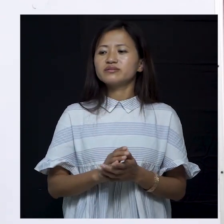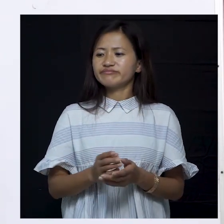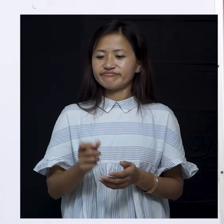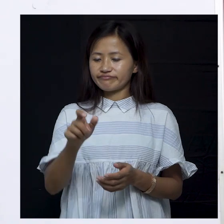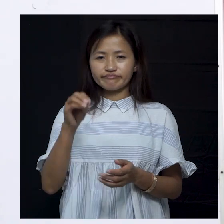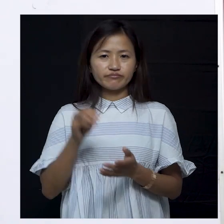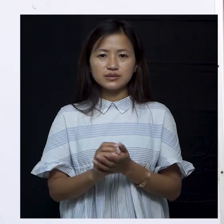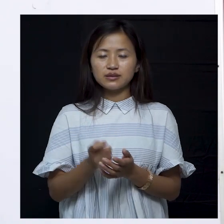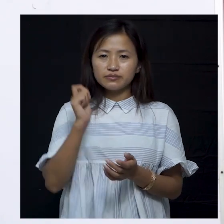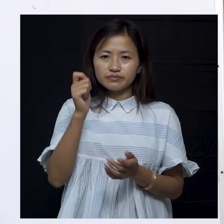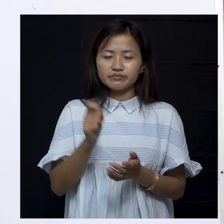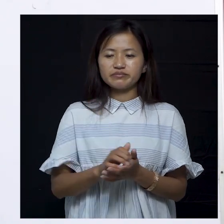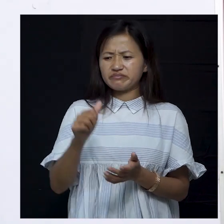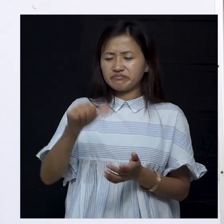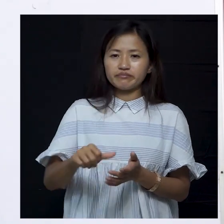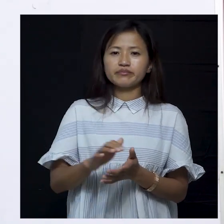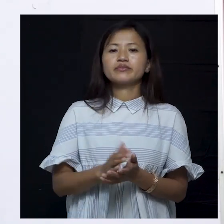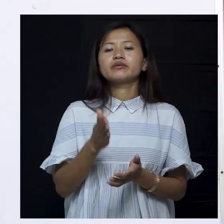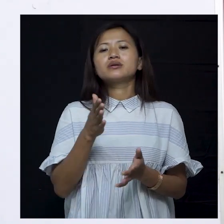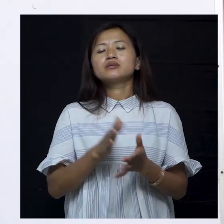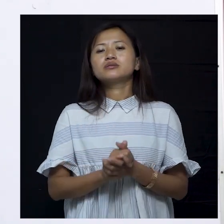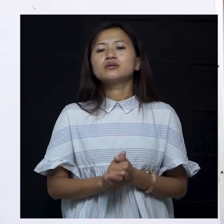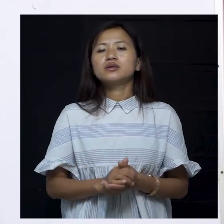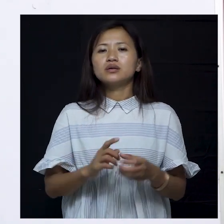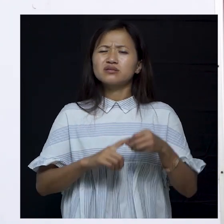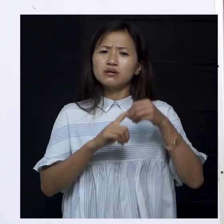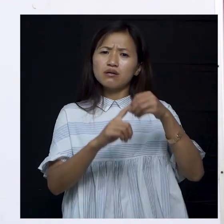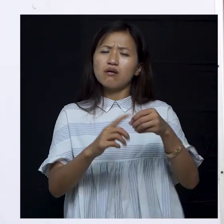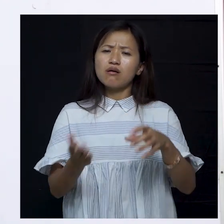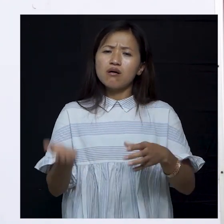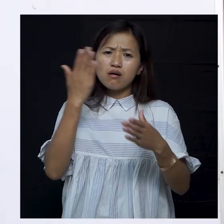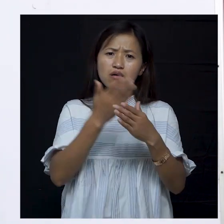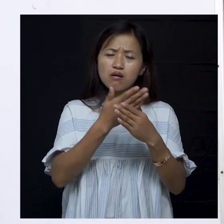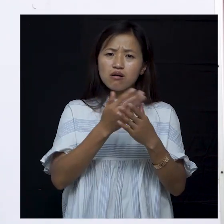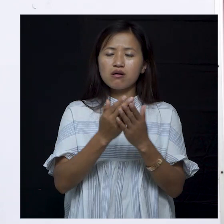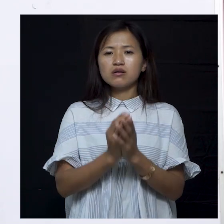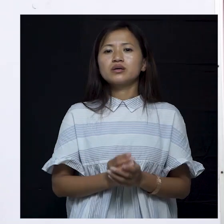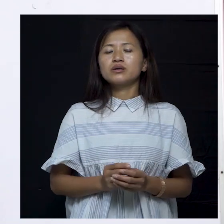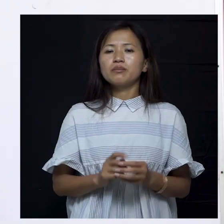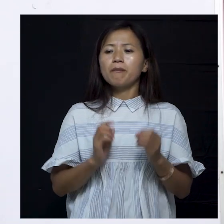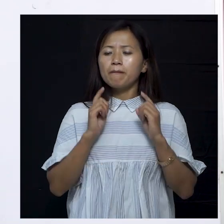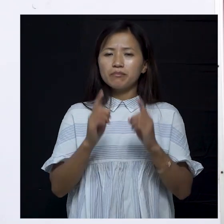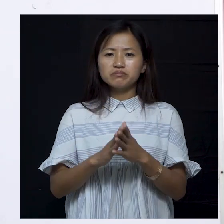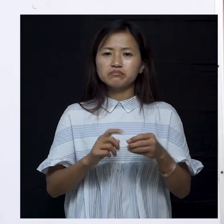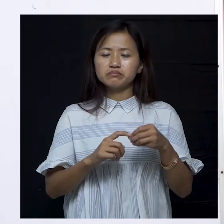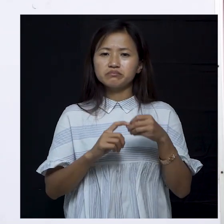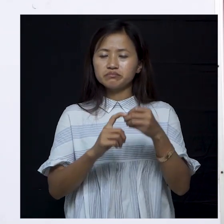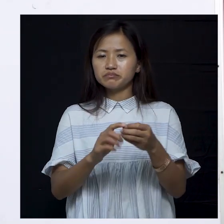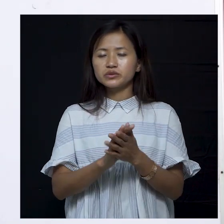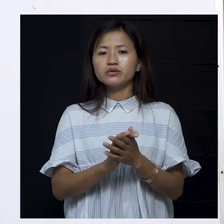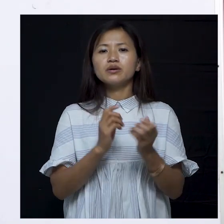any job. Example. So he has a high qualification, but he did not get a job, that means it is